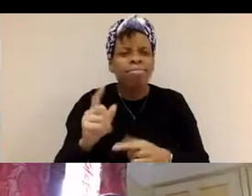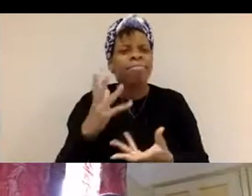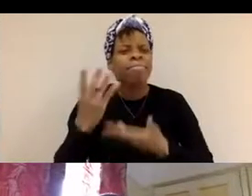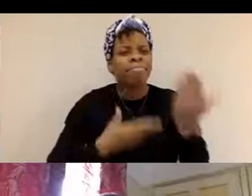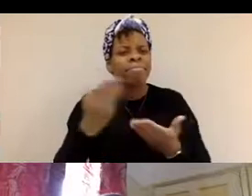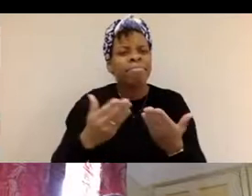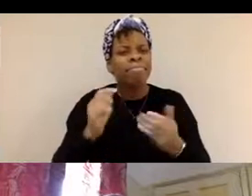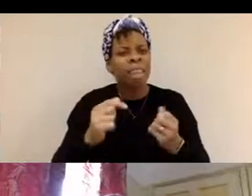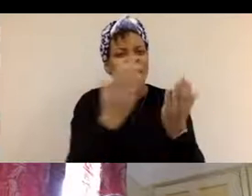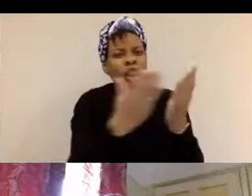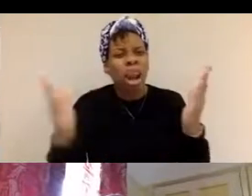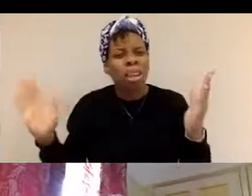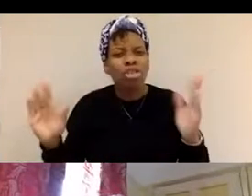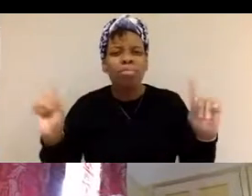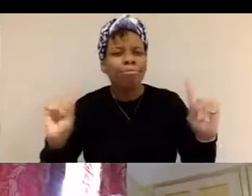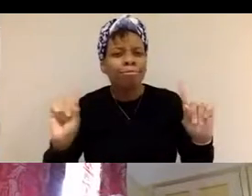more.